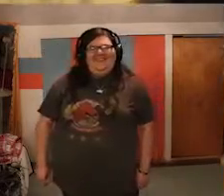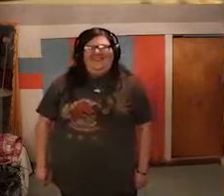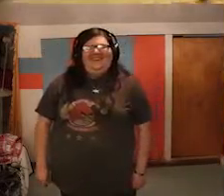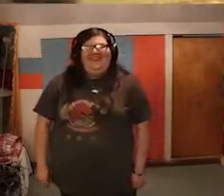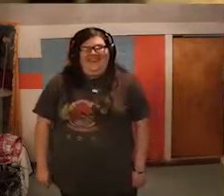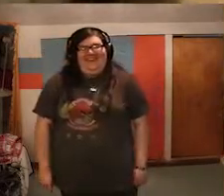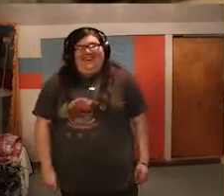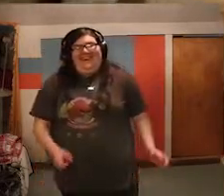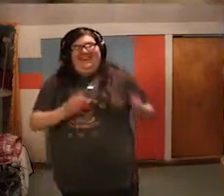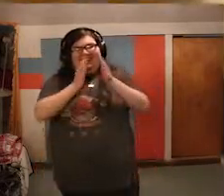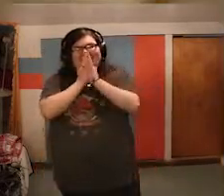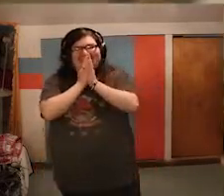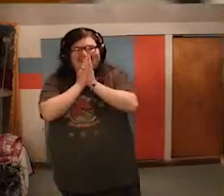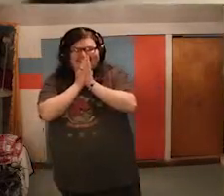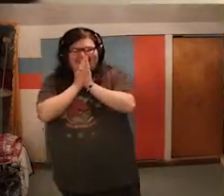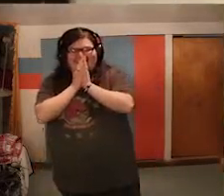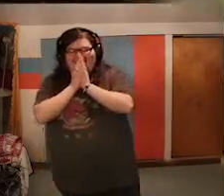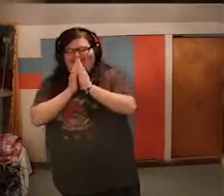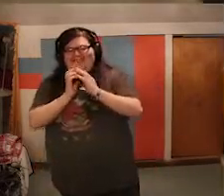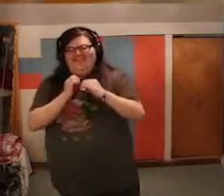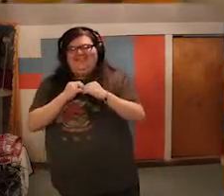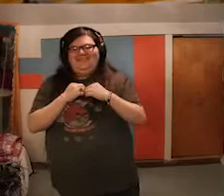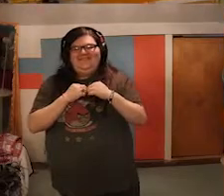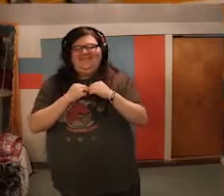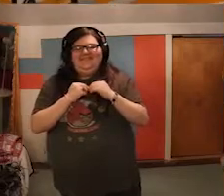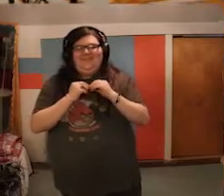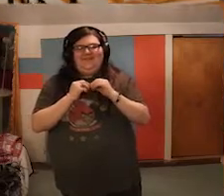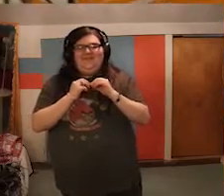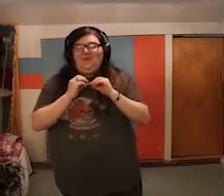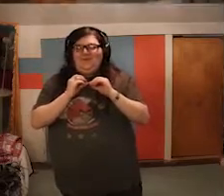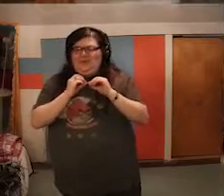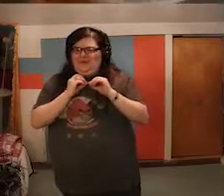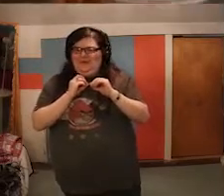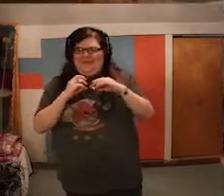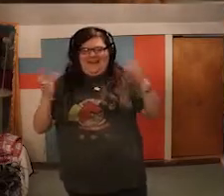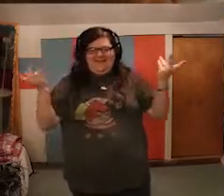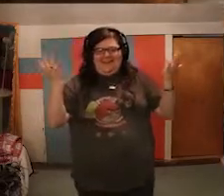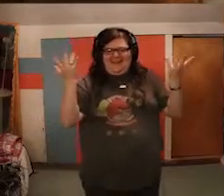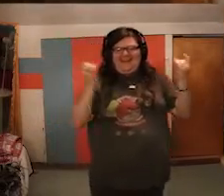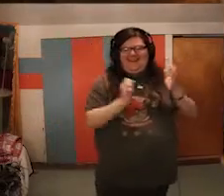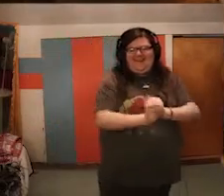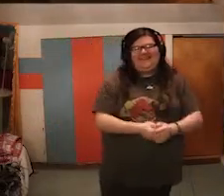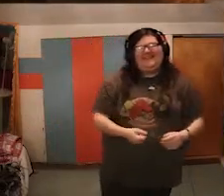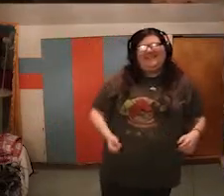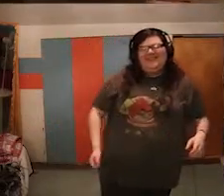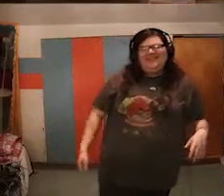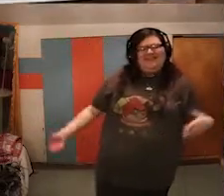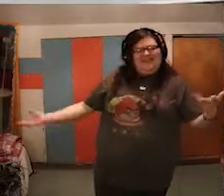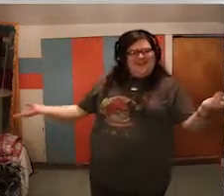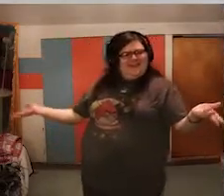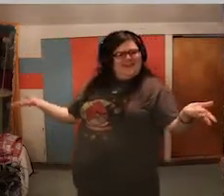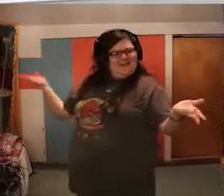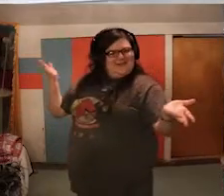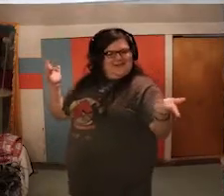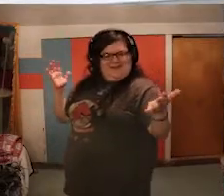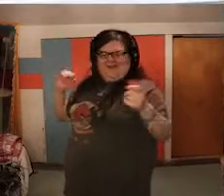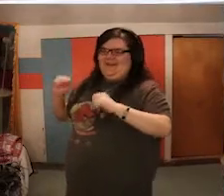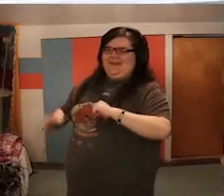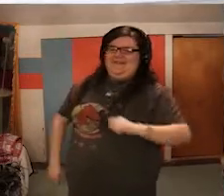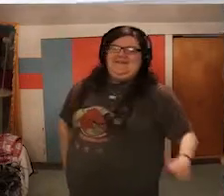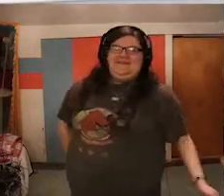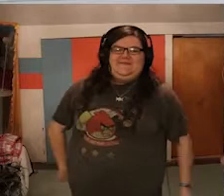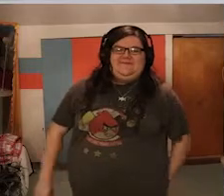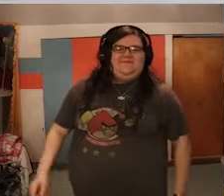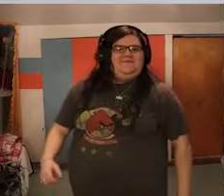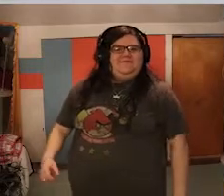Okay. Right, I'm gonna go buy the ingredients. We're having fajitas! Ooh, fajitas! I'm a vegetarian. Si,